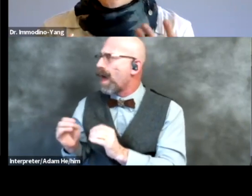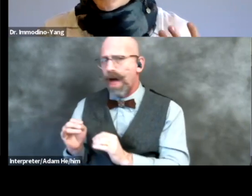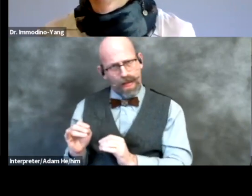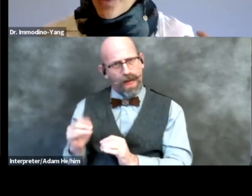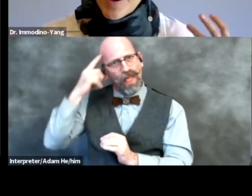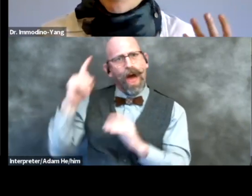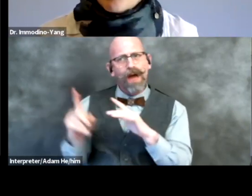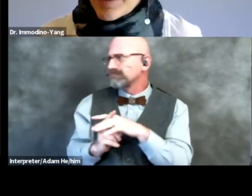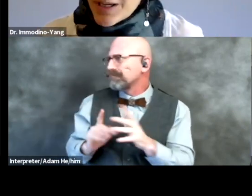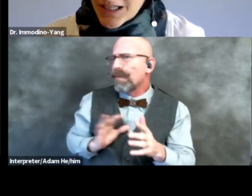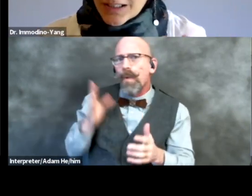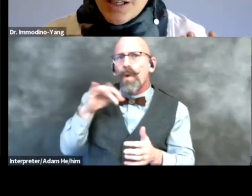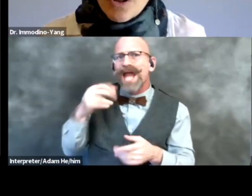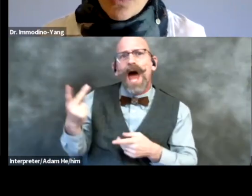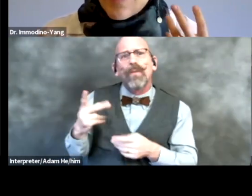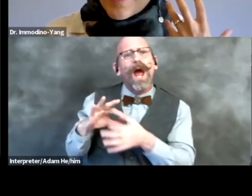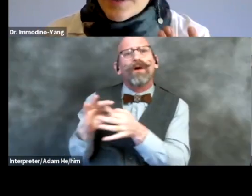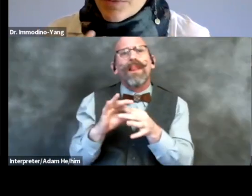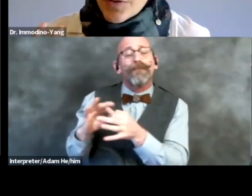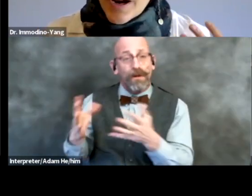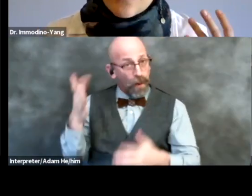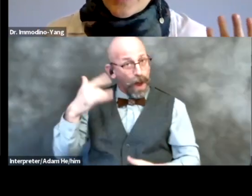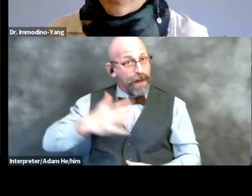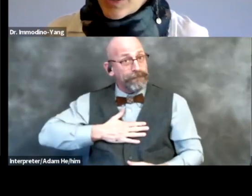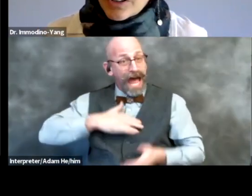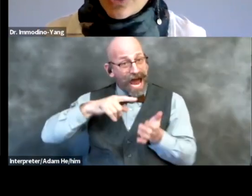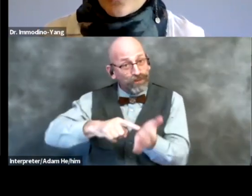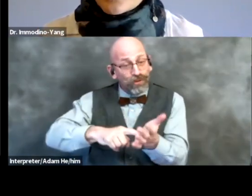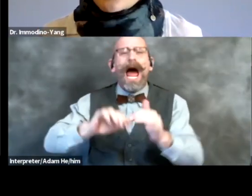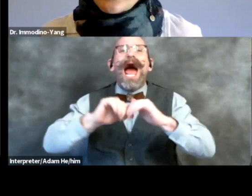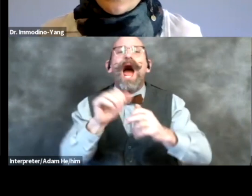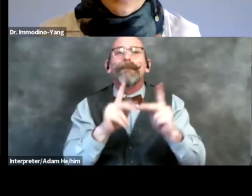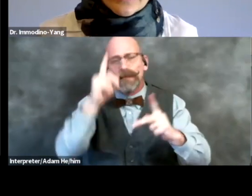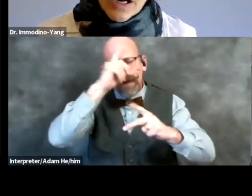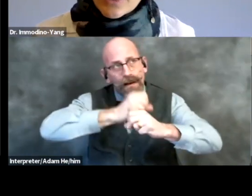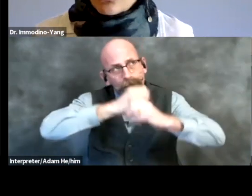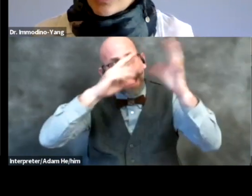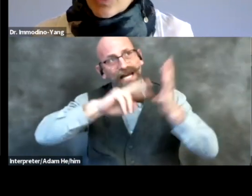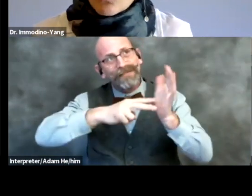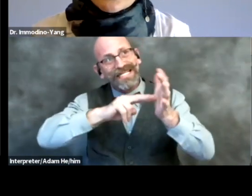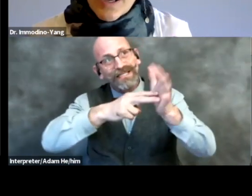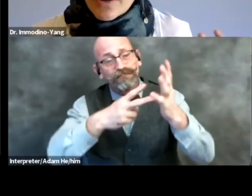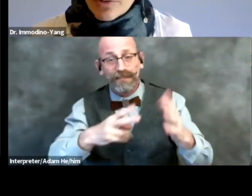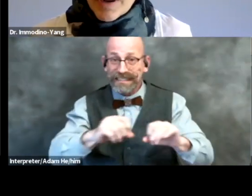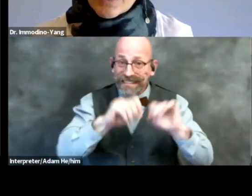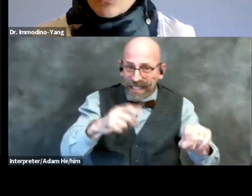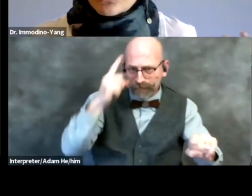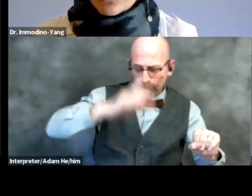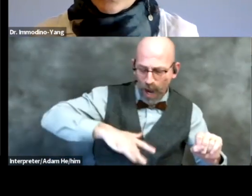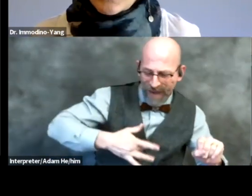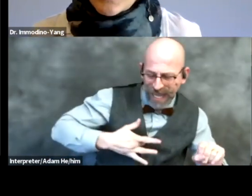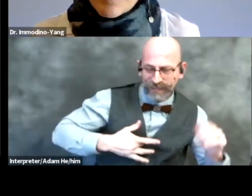I was studying the way people make meaning, the way that systems for affect and consciousness and cognition are organized